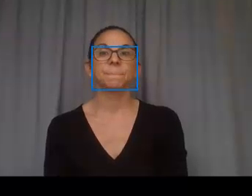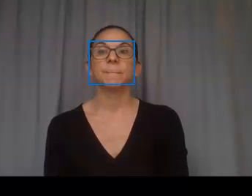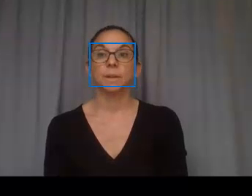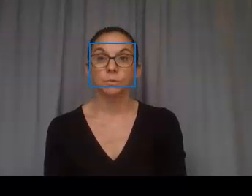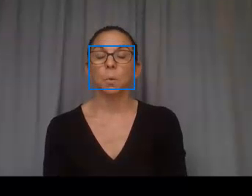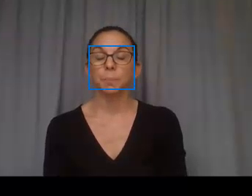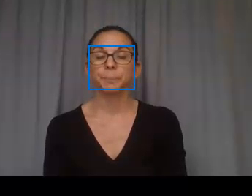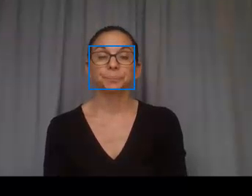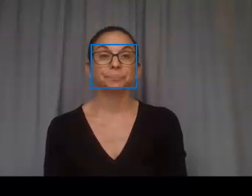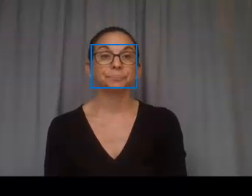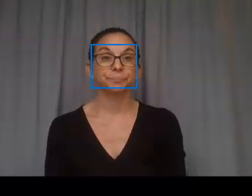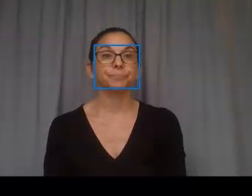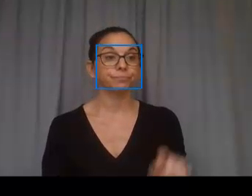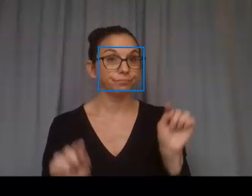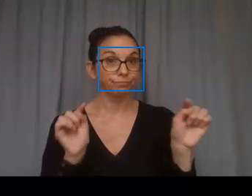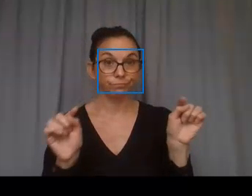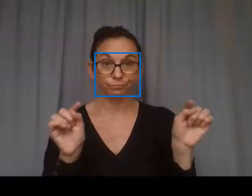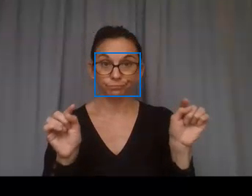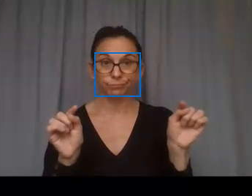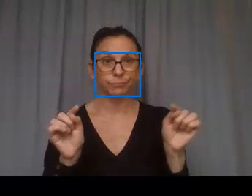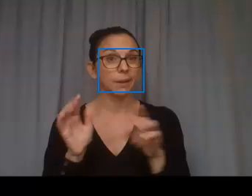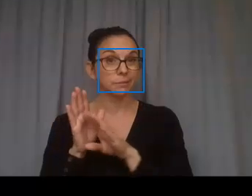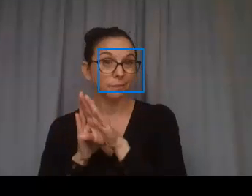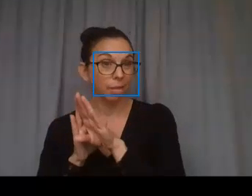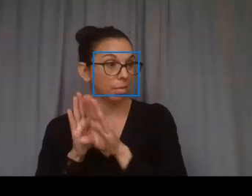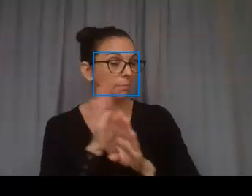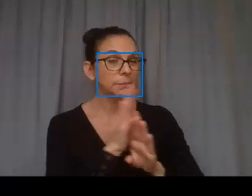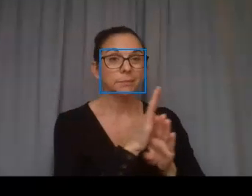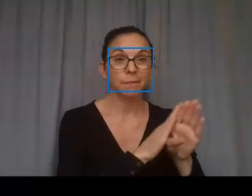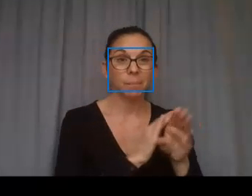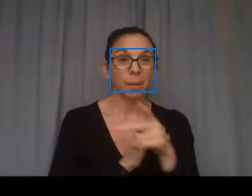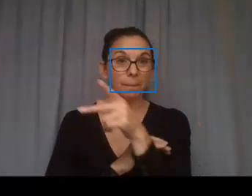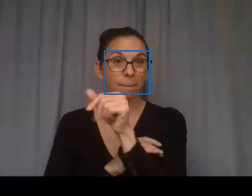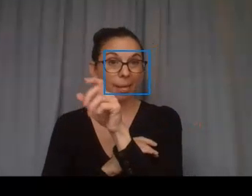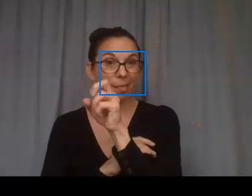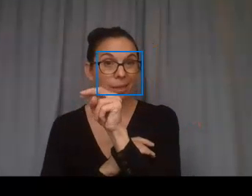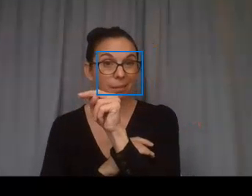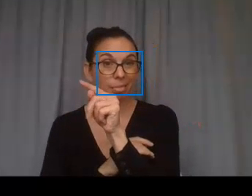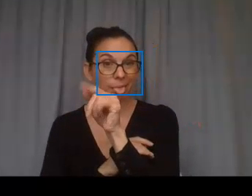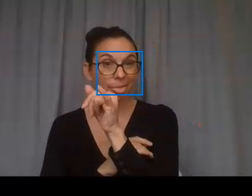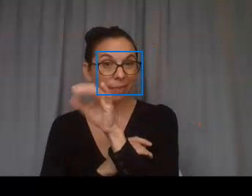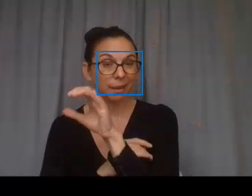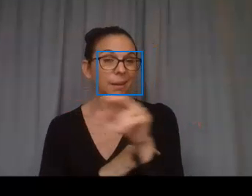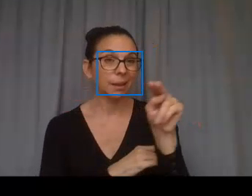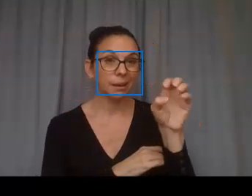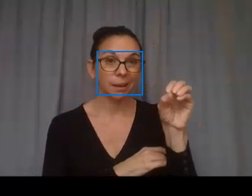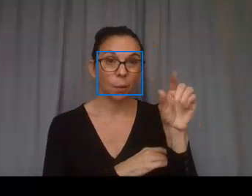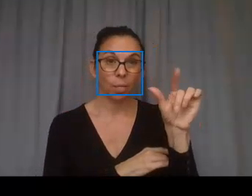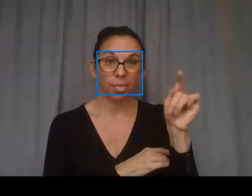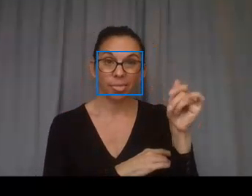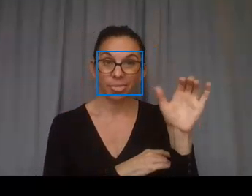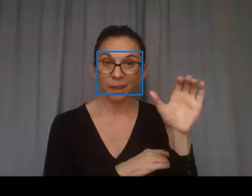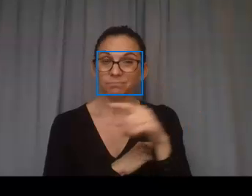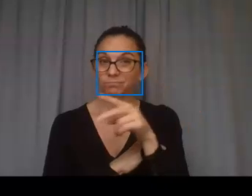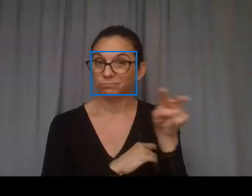So, as these civilizations continue to develop, there'll be different characteristics between Paleolithic and Neolithic era, and you need to make sure that